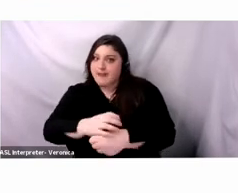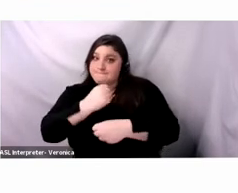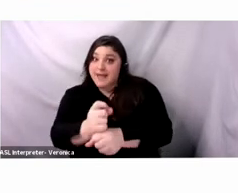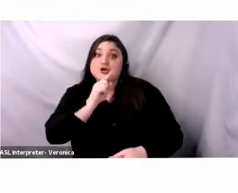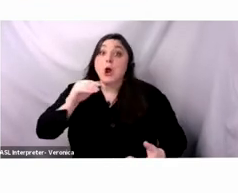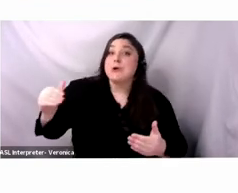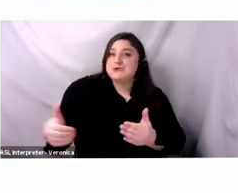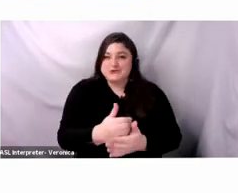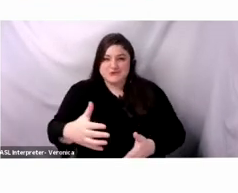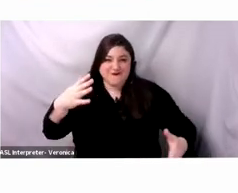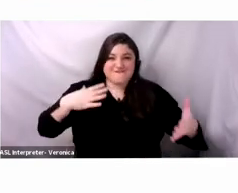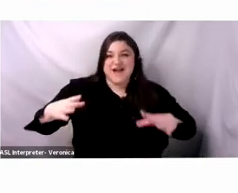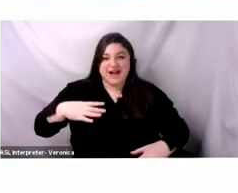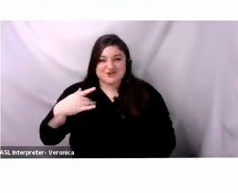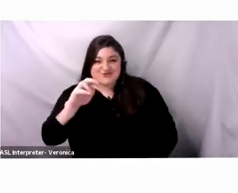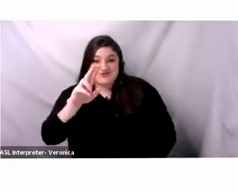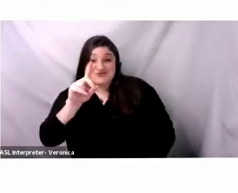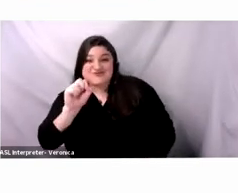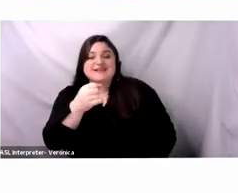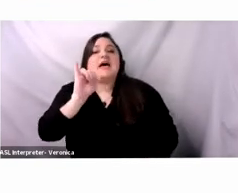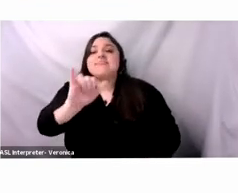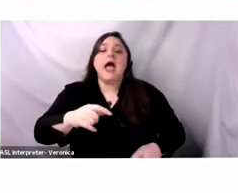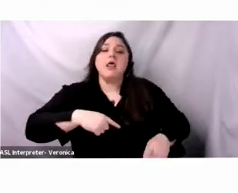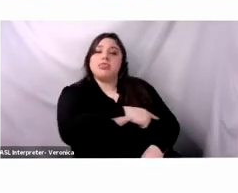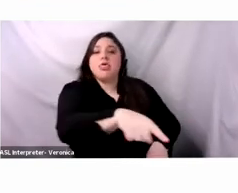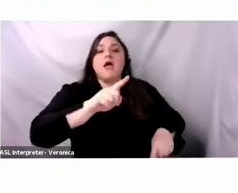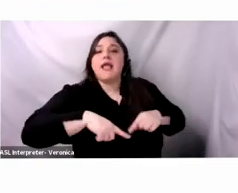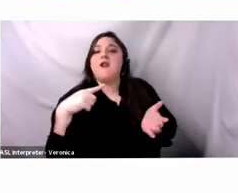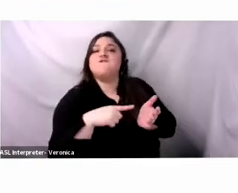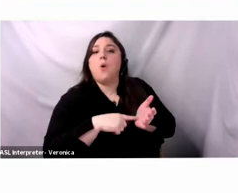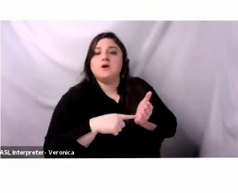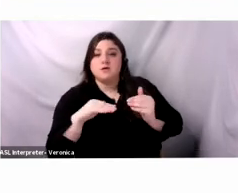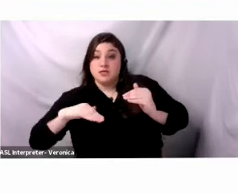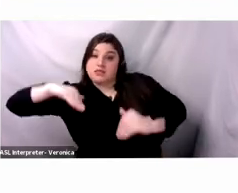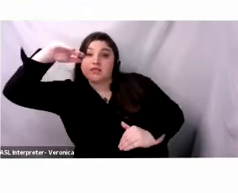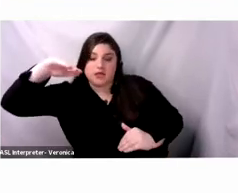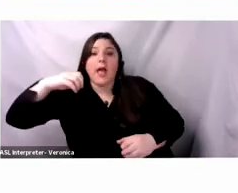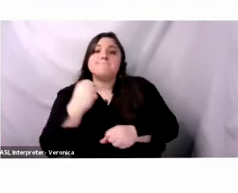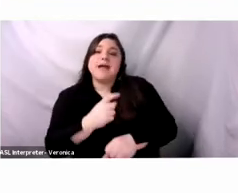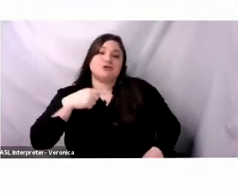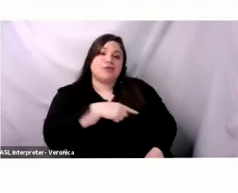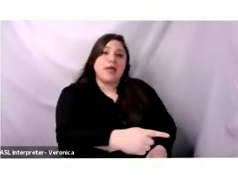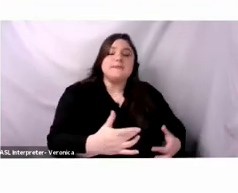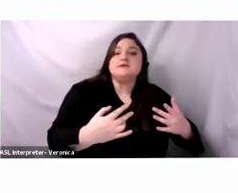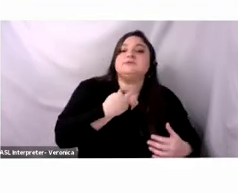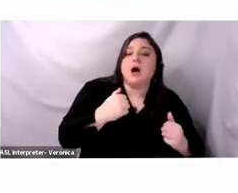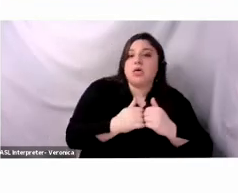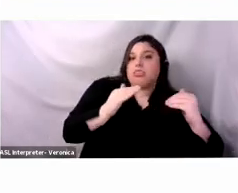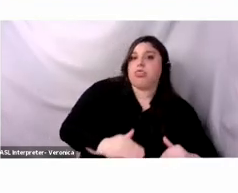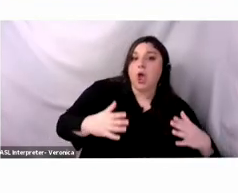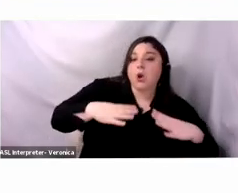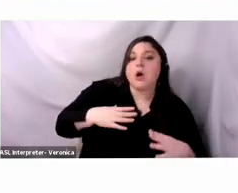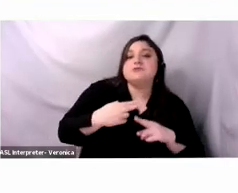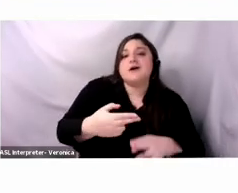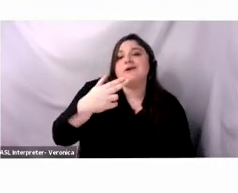but rather would receive hand-me-downs or were invited to buy from last season's catalog. And oftentimes, these hand-me-downs